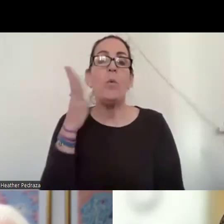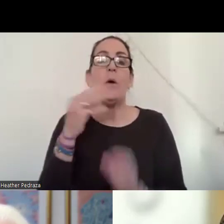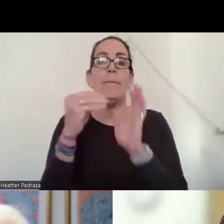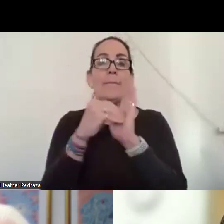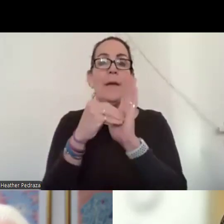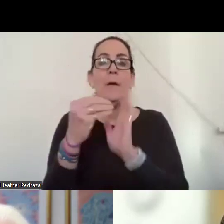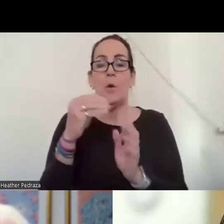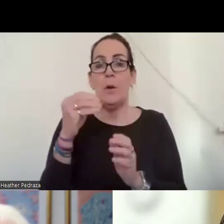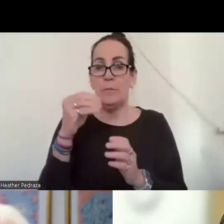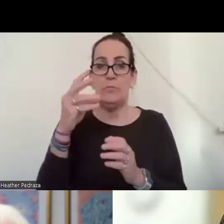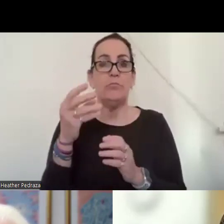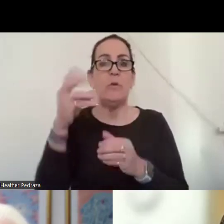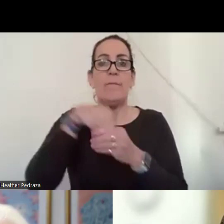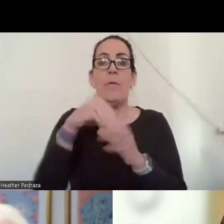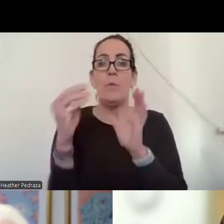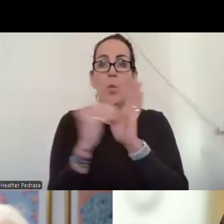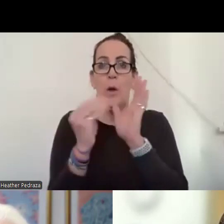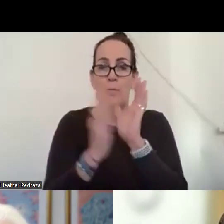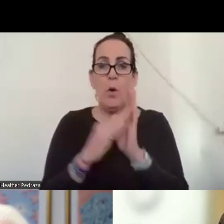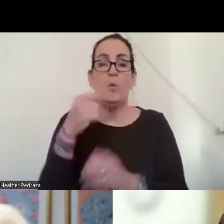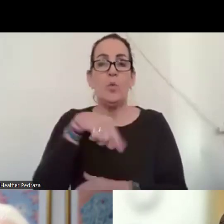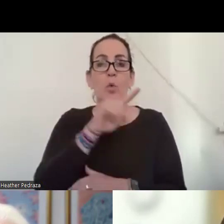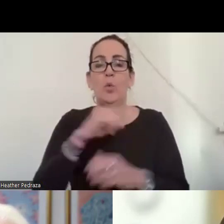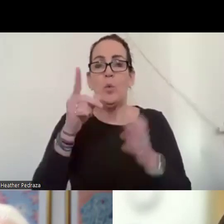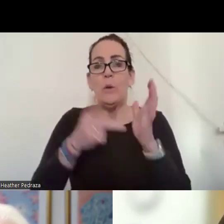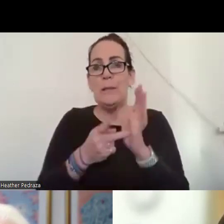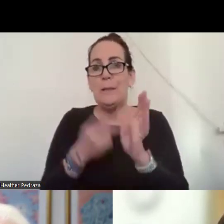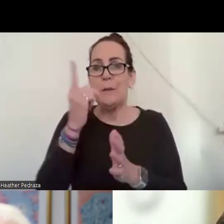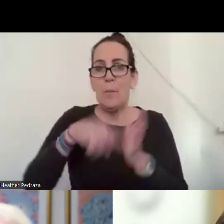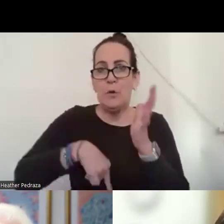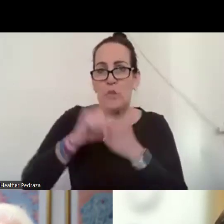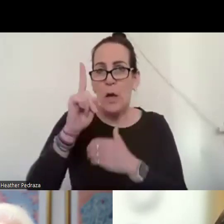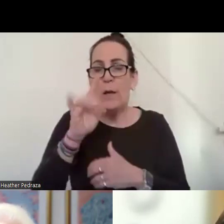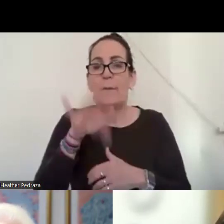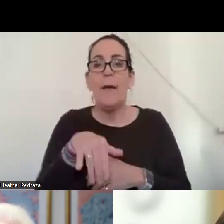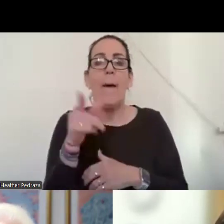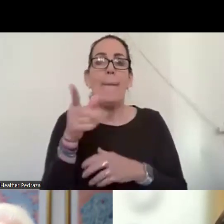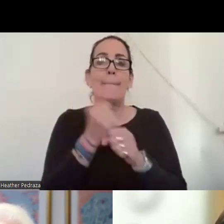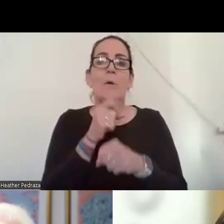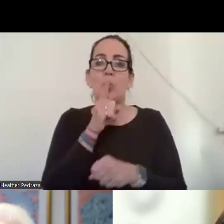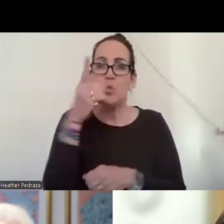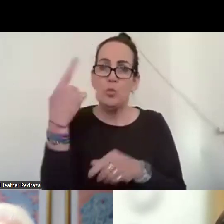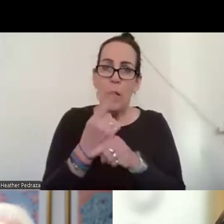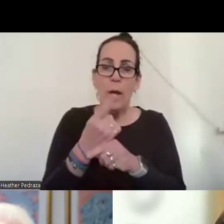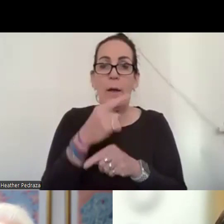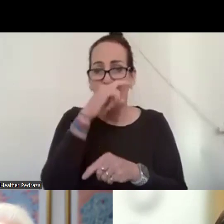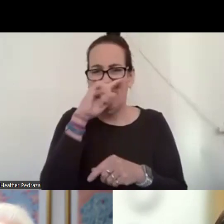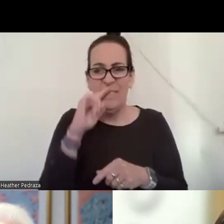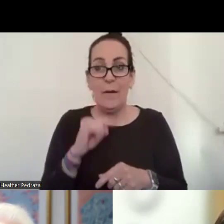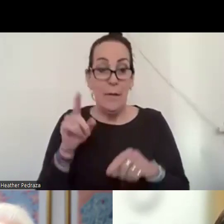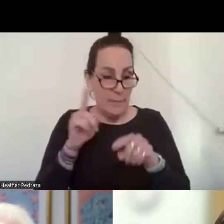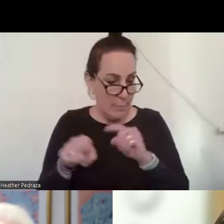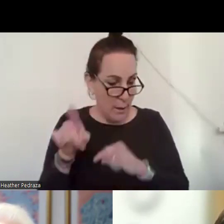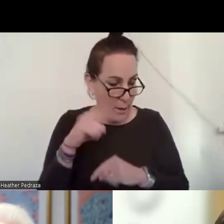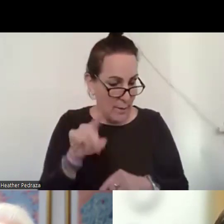fine-tuning our calculations and double checking them to be sure that they're accurate. But there is a